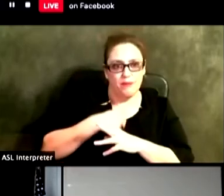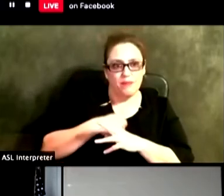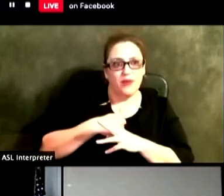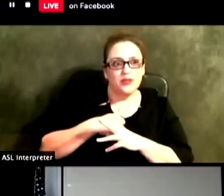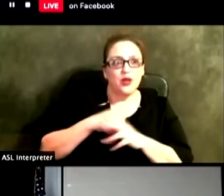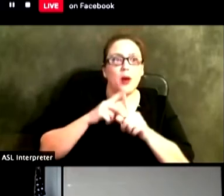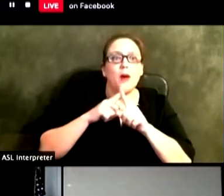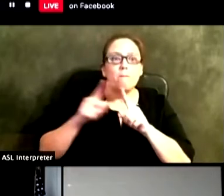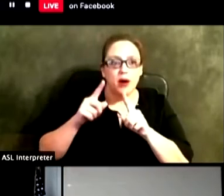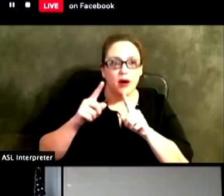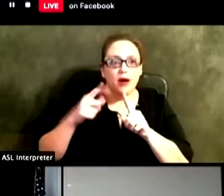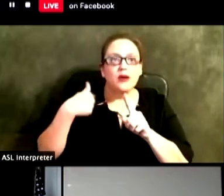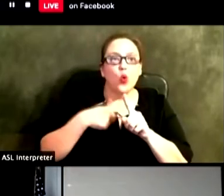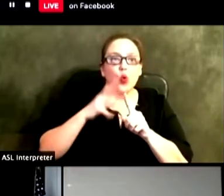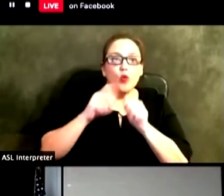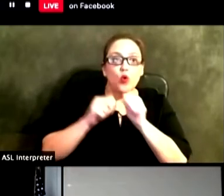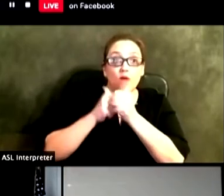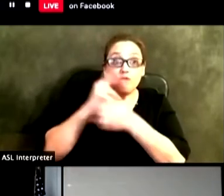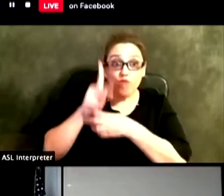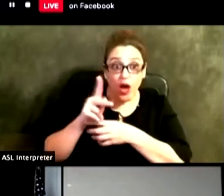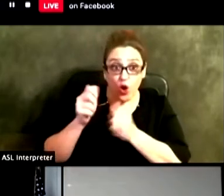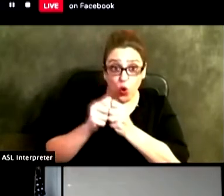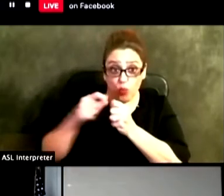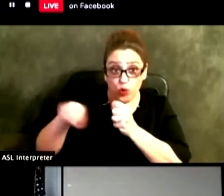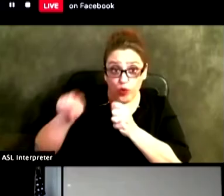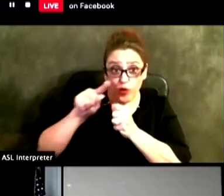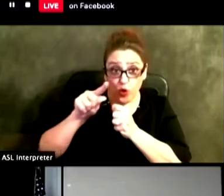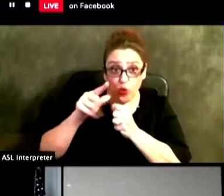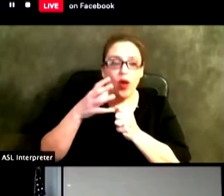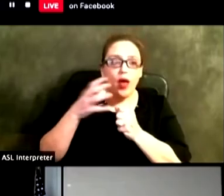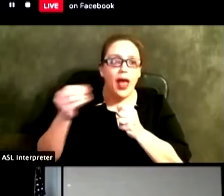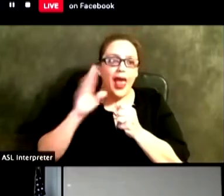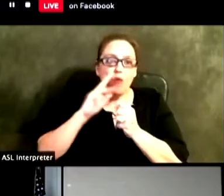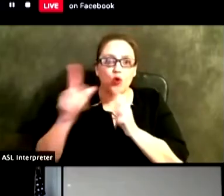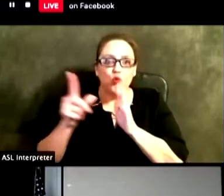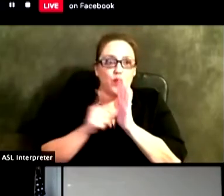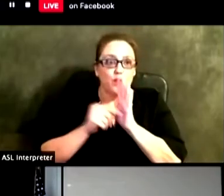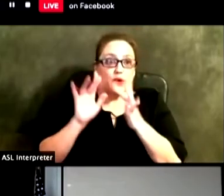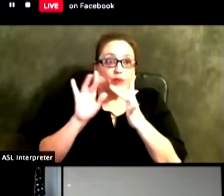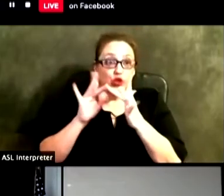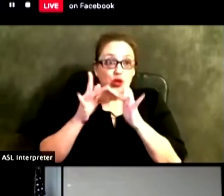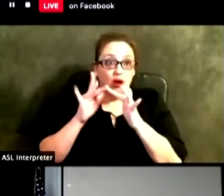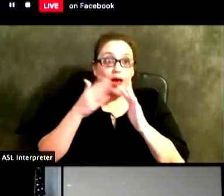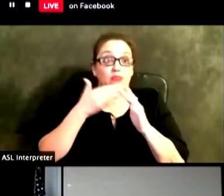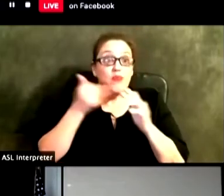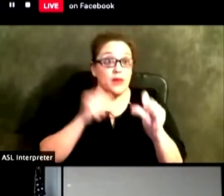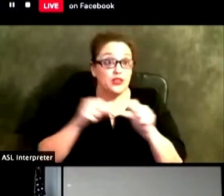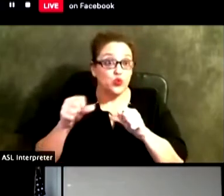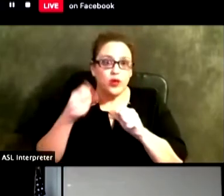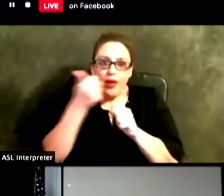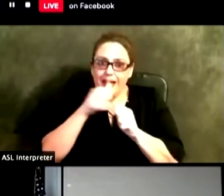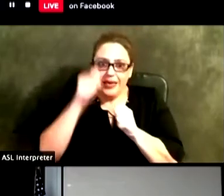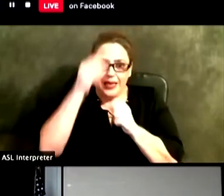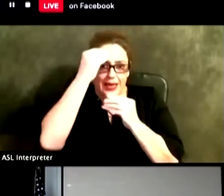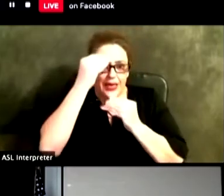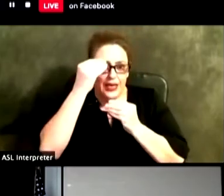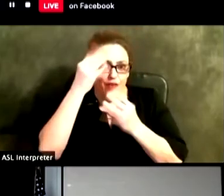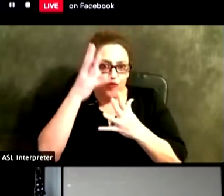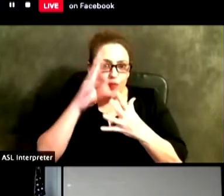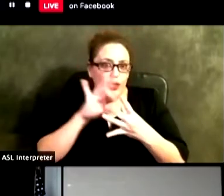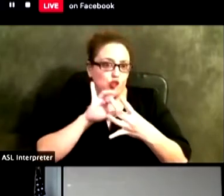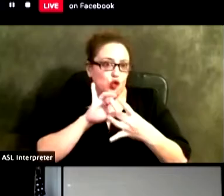going to be following up with you, but we will be publishing online to the best that we can any information that is relevant